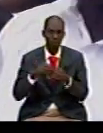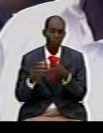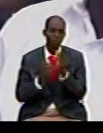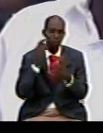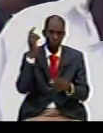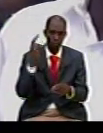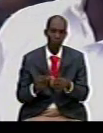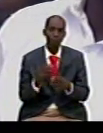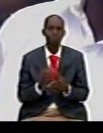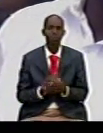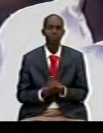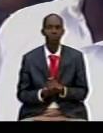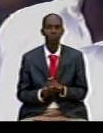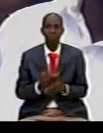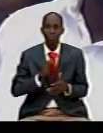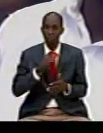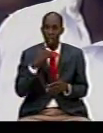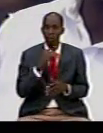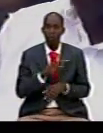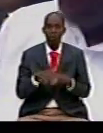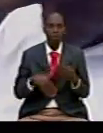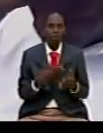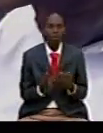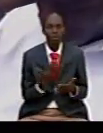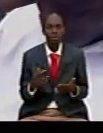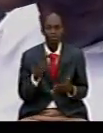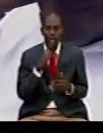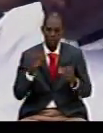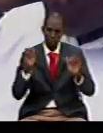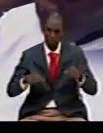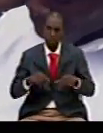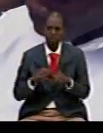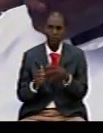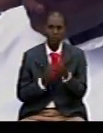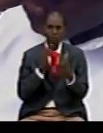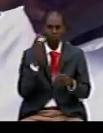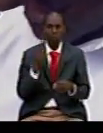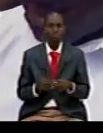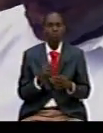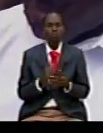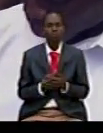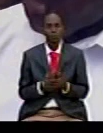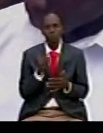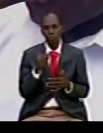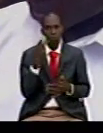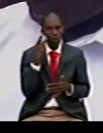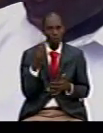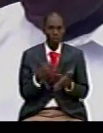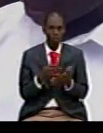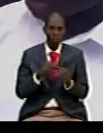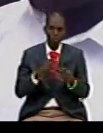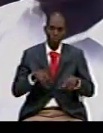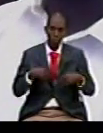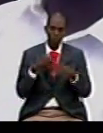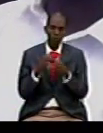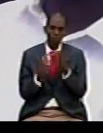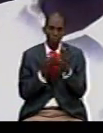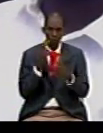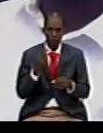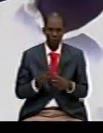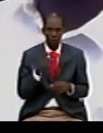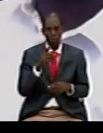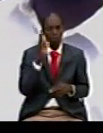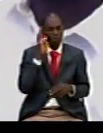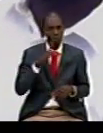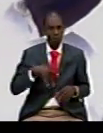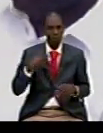possible. I said all things are possible. You see it in your life. You feel